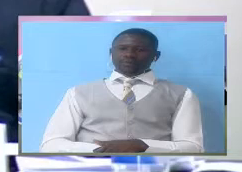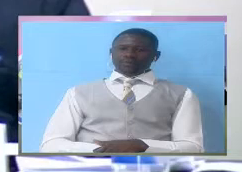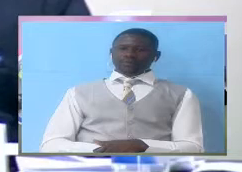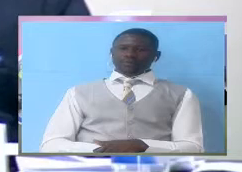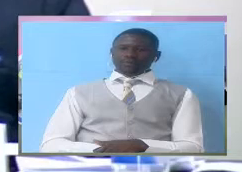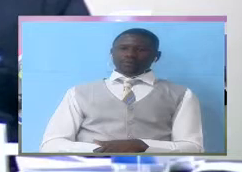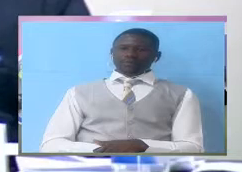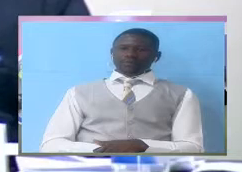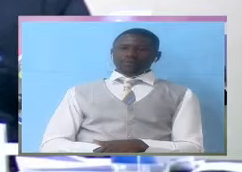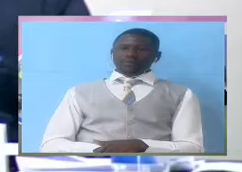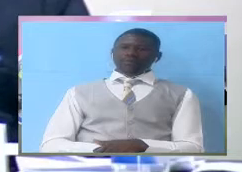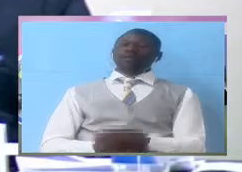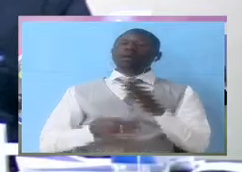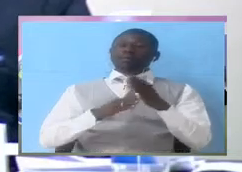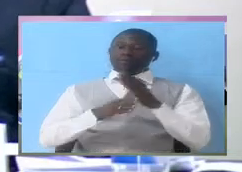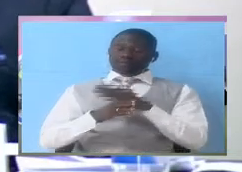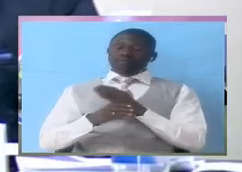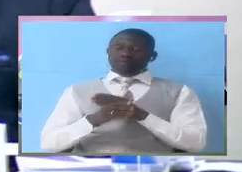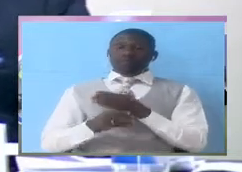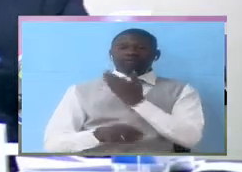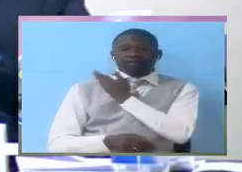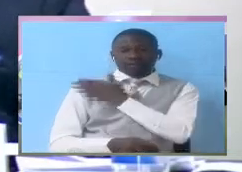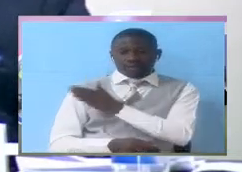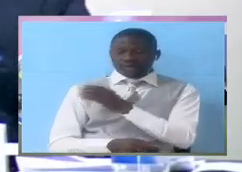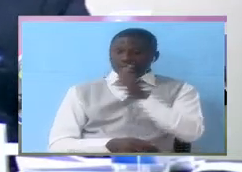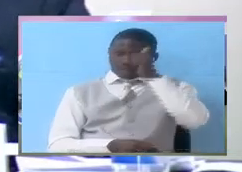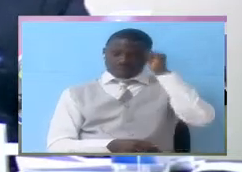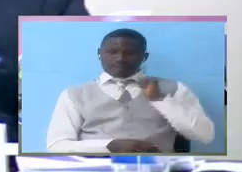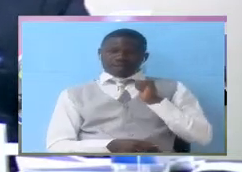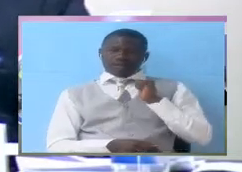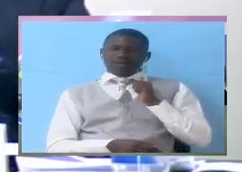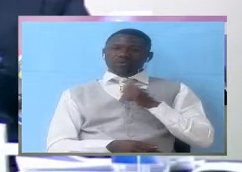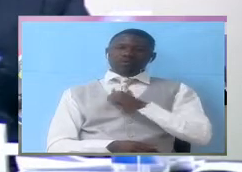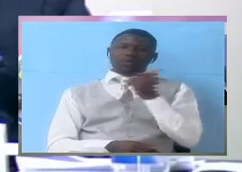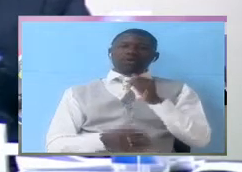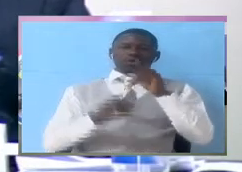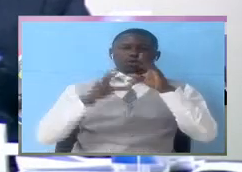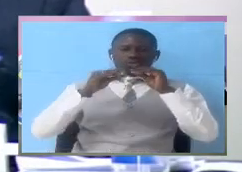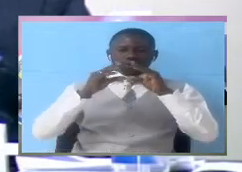Before we left, we talked about if these are